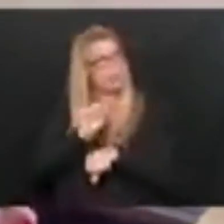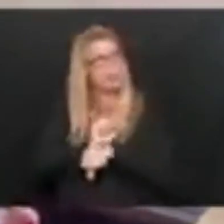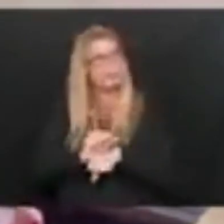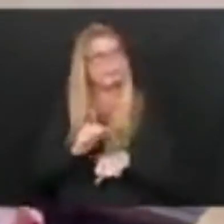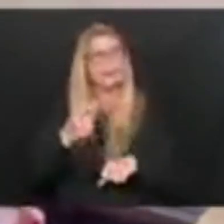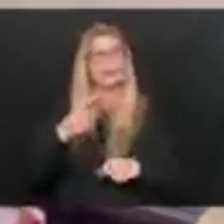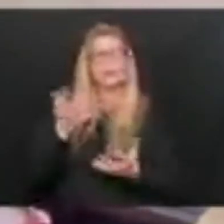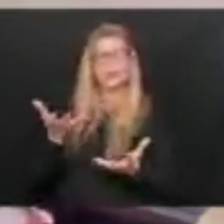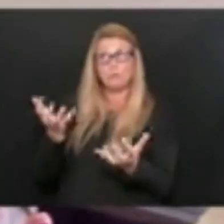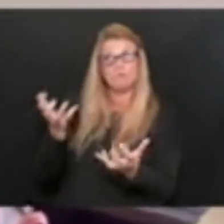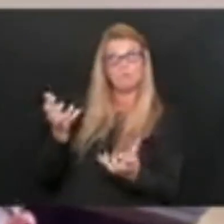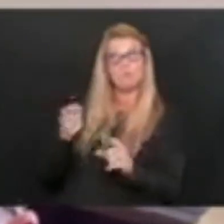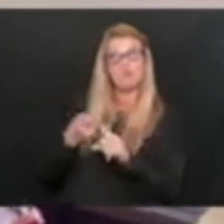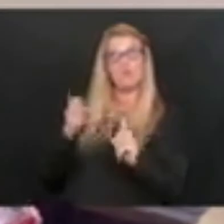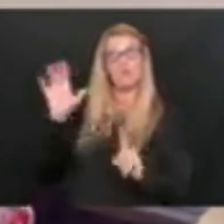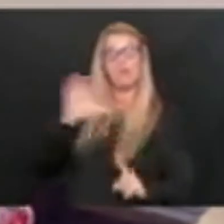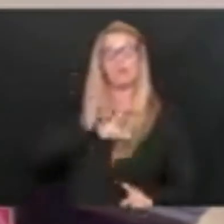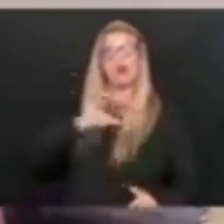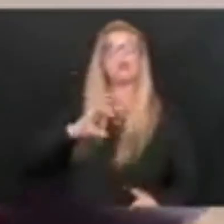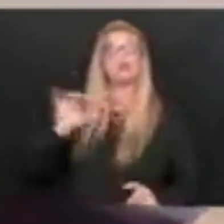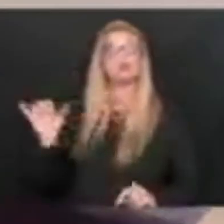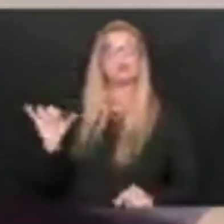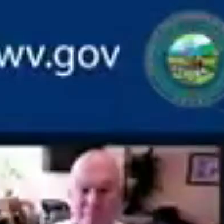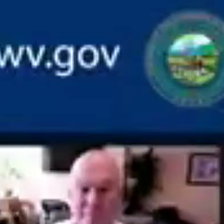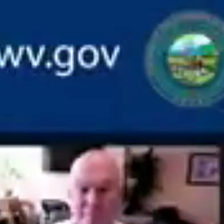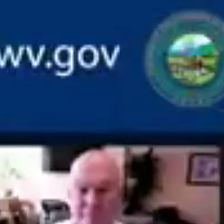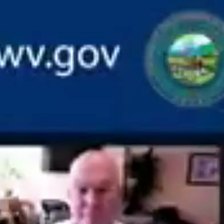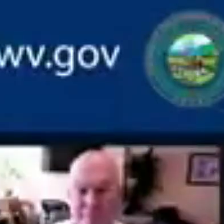of our congressional delegation. All